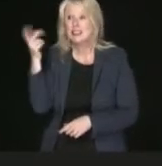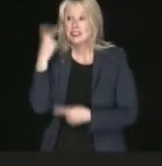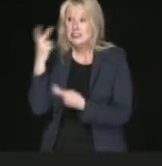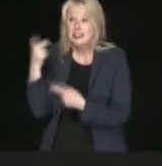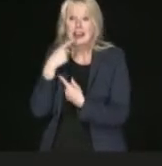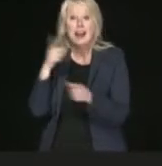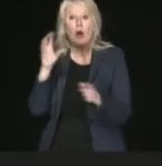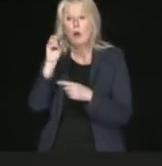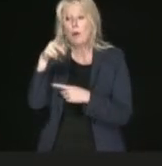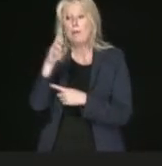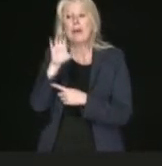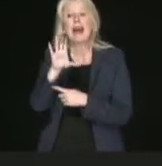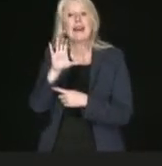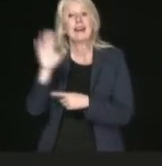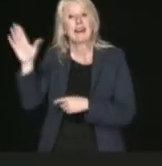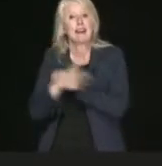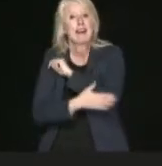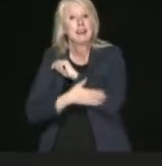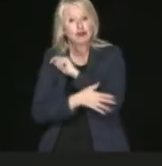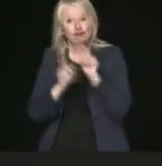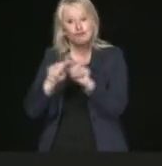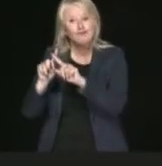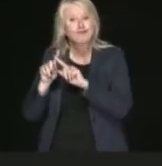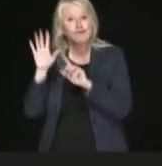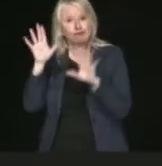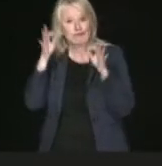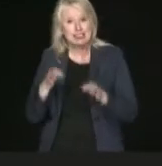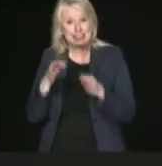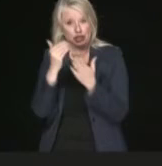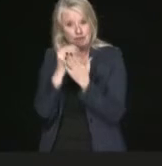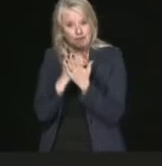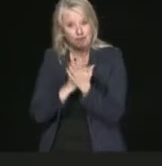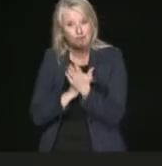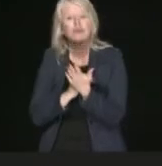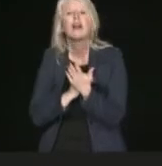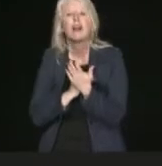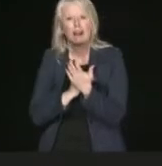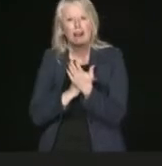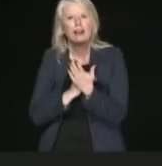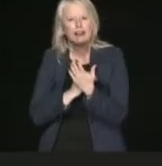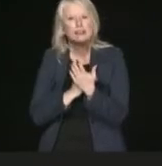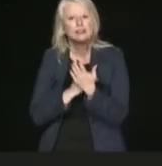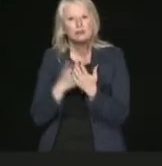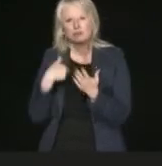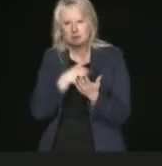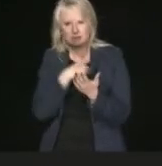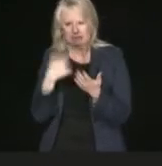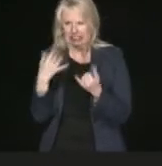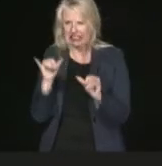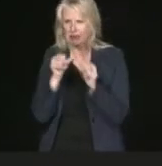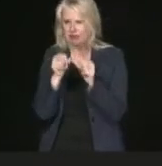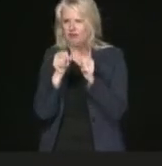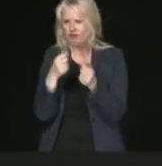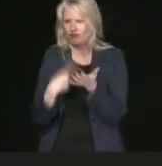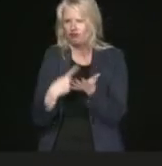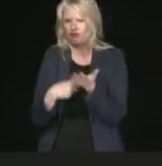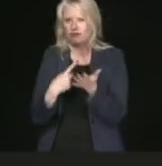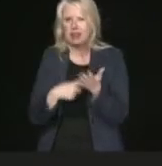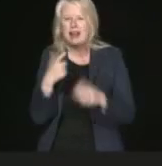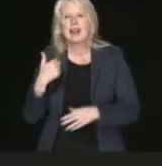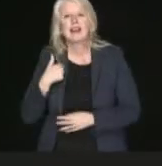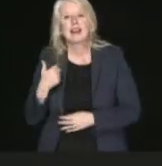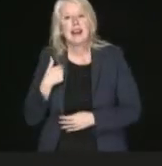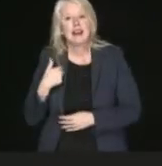what the OPEC countries made as a decision, and those discussions are continuing because Canada is very